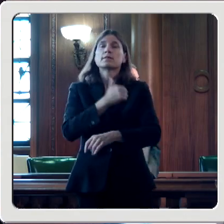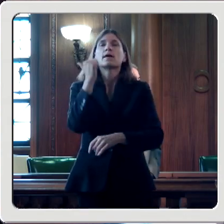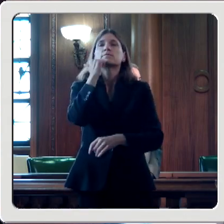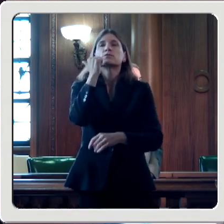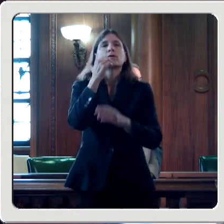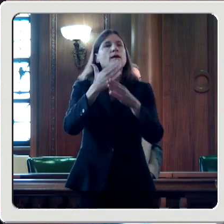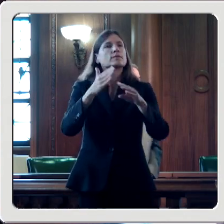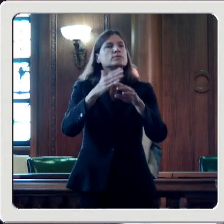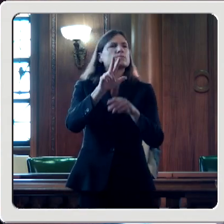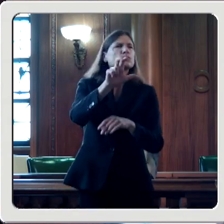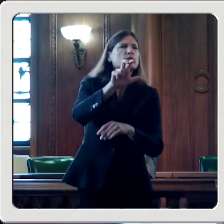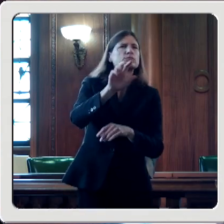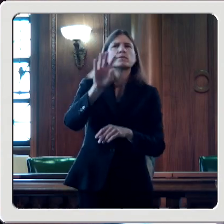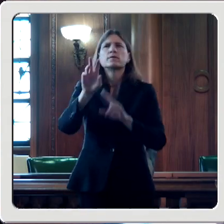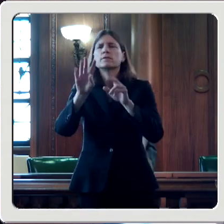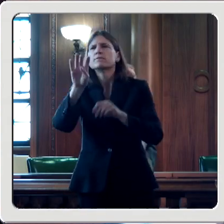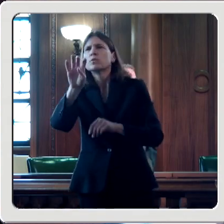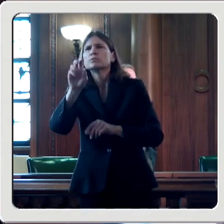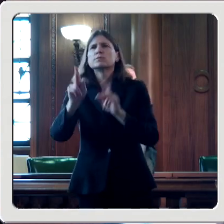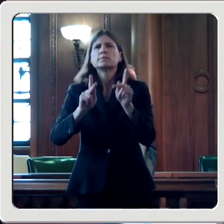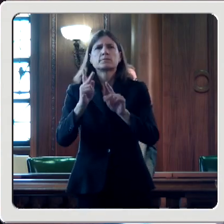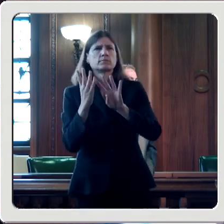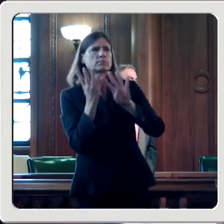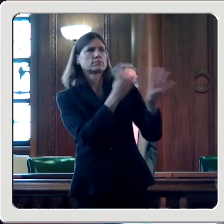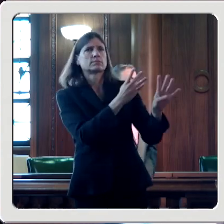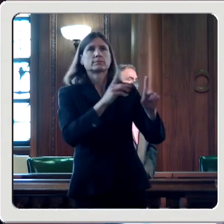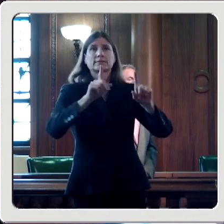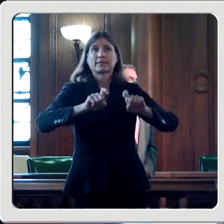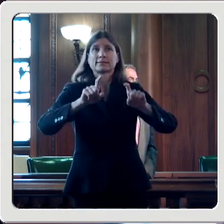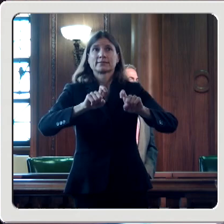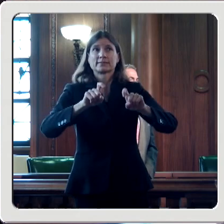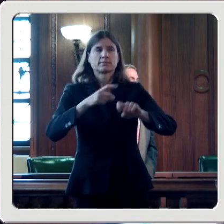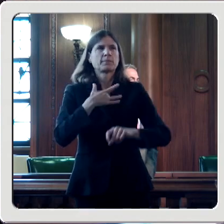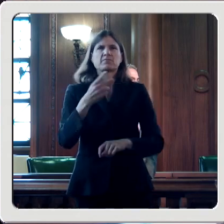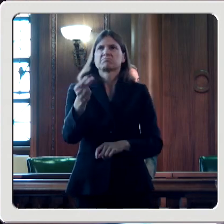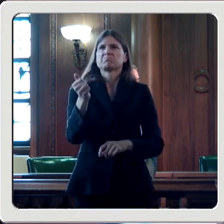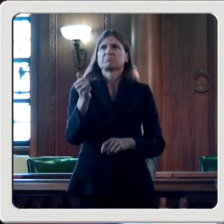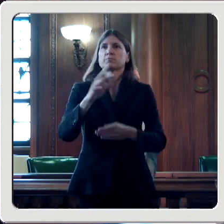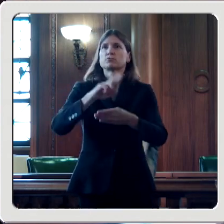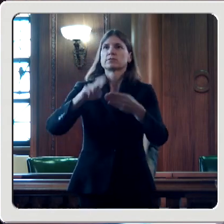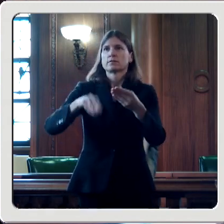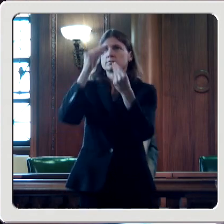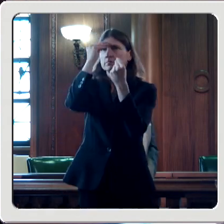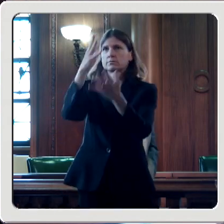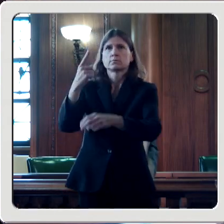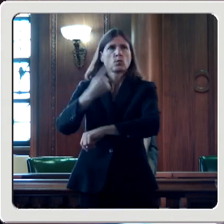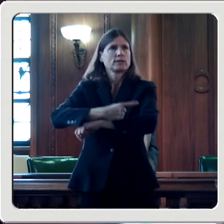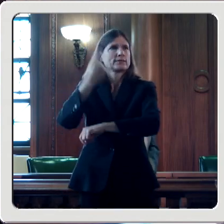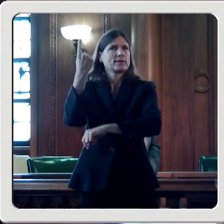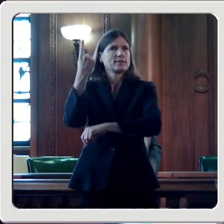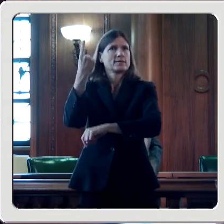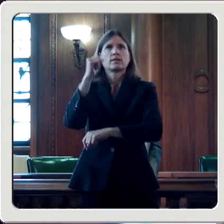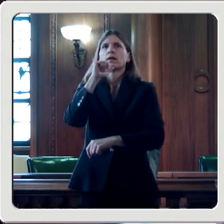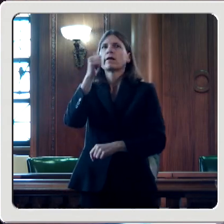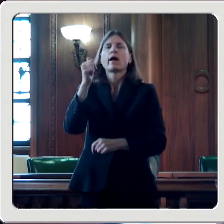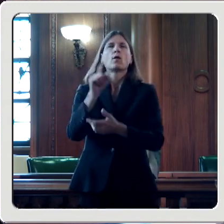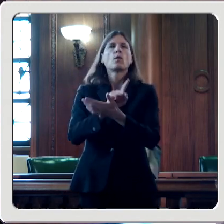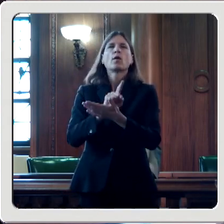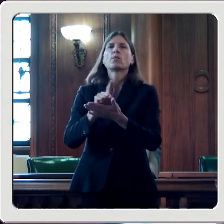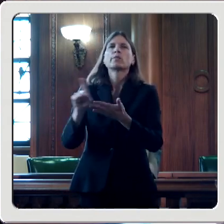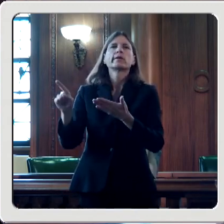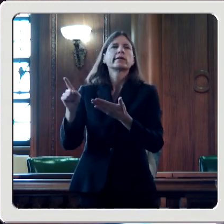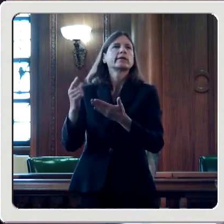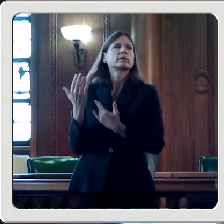tests so that results do come back within 8 to 24 hours. We continue to test all patients coming to the hospital, all those